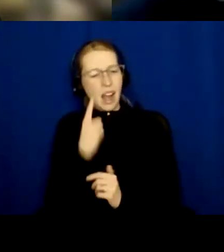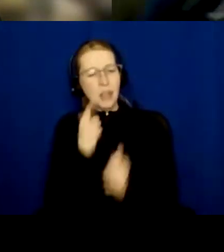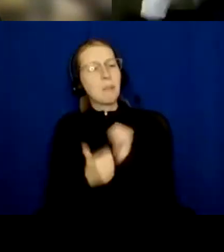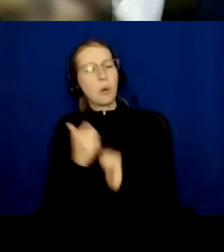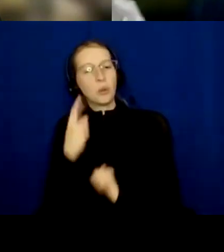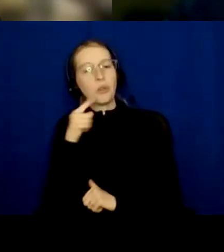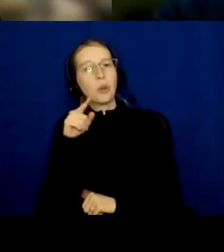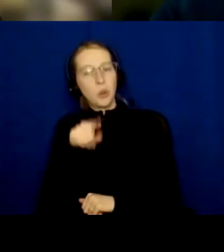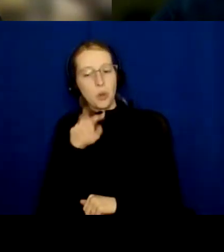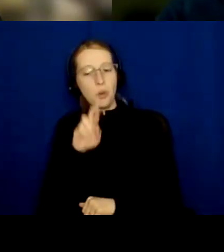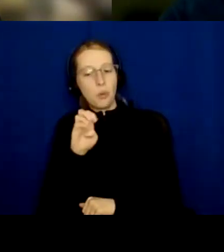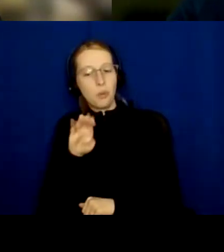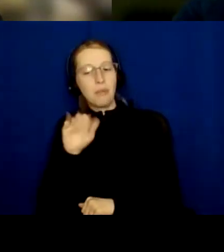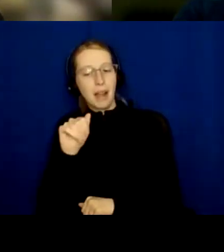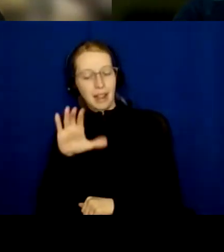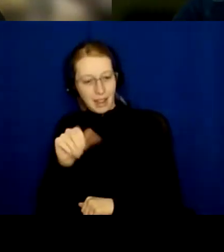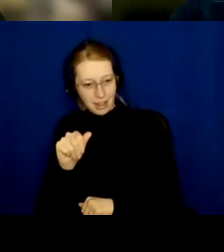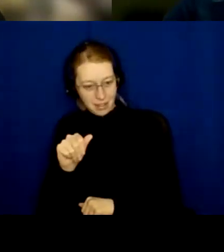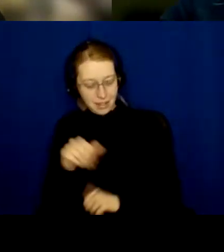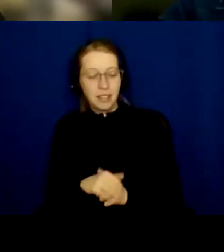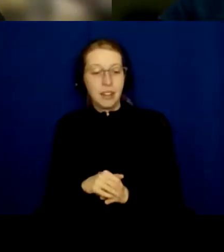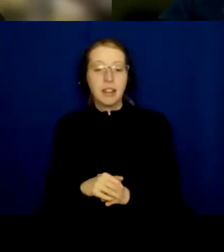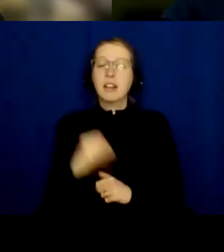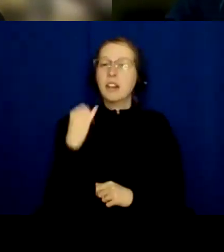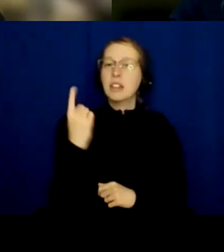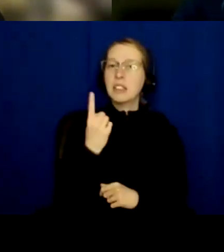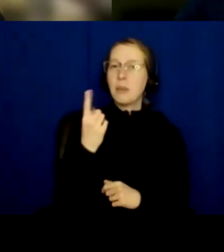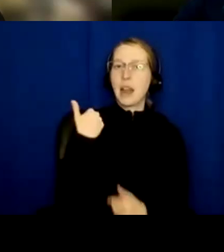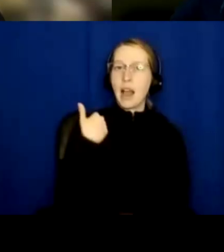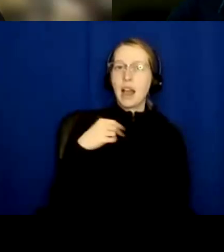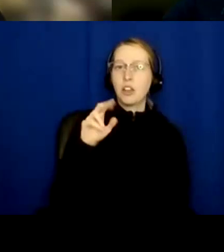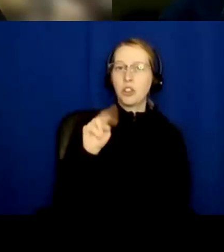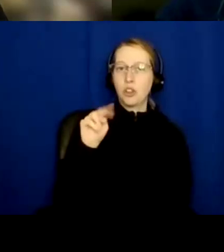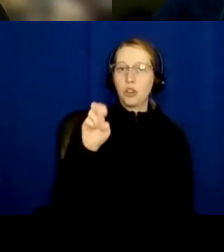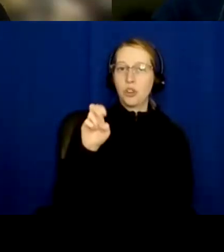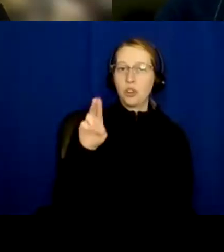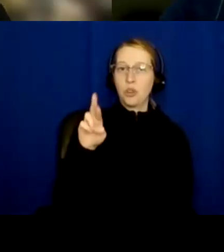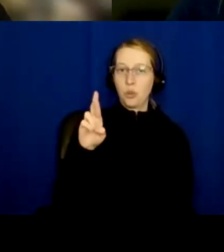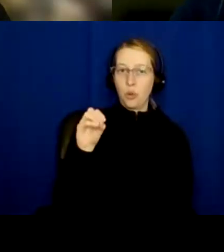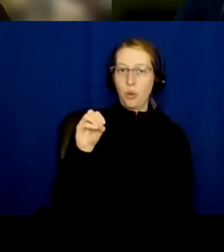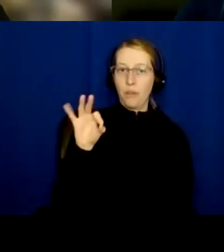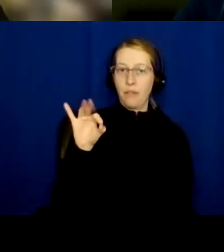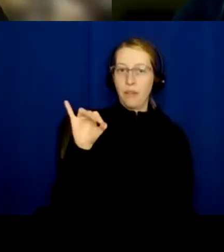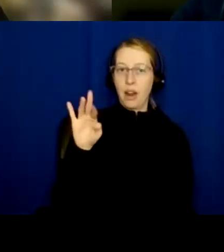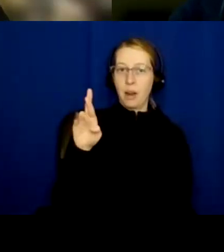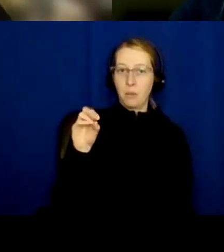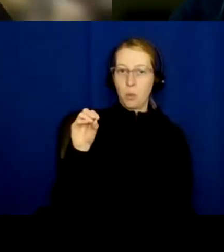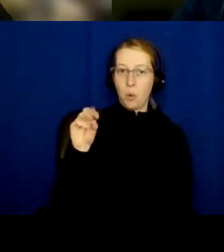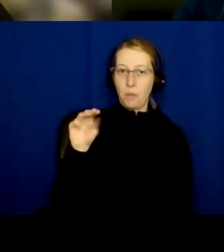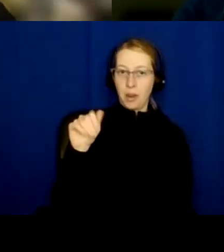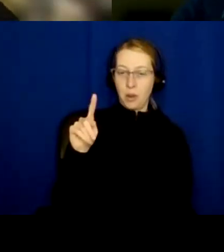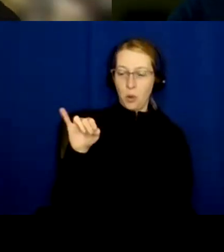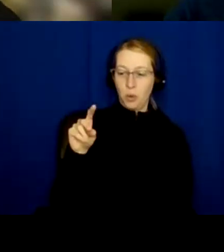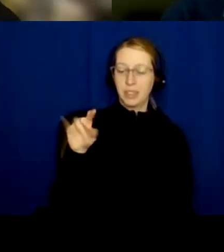Rebecca. So someone has neurofibromatosis 2. Right ear is lost 80%,